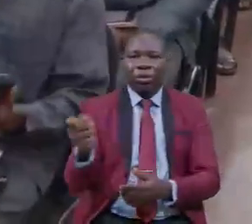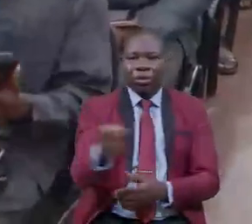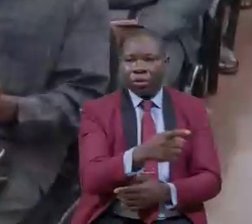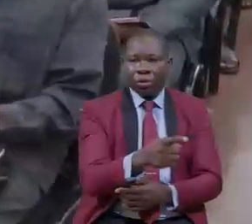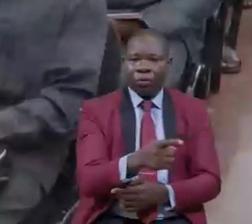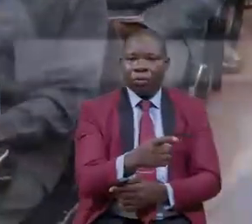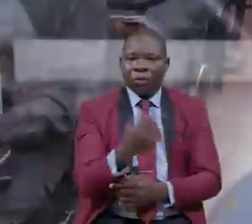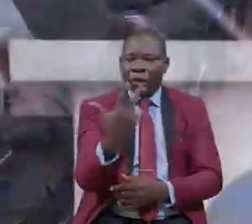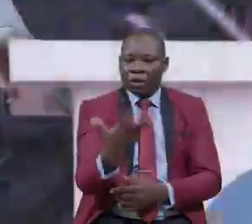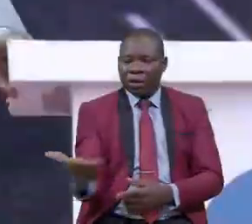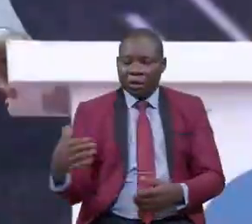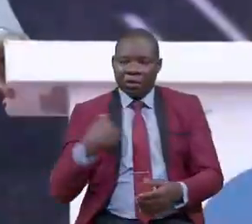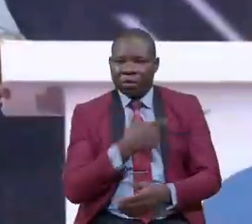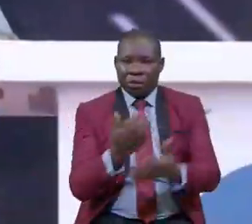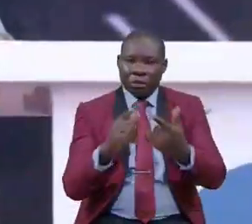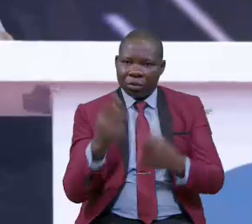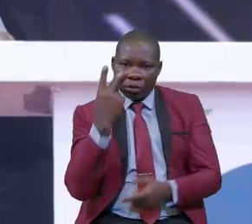Three things we're looking at.